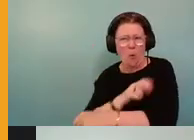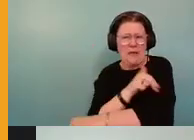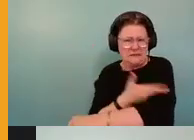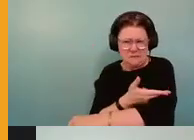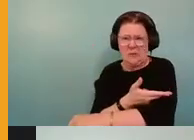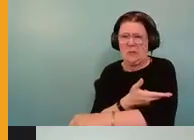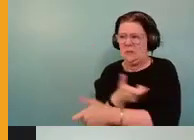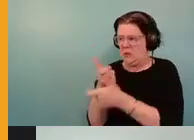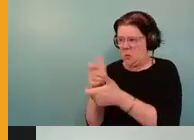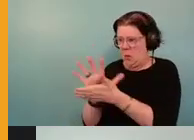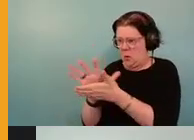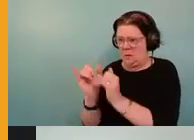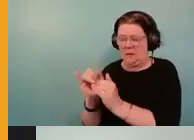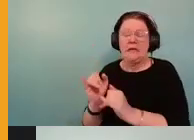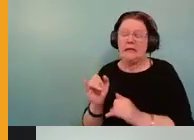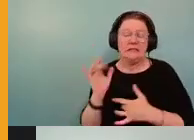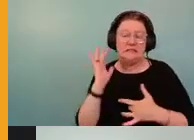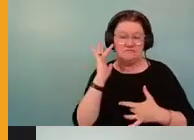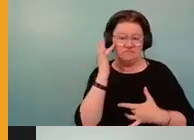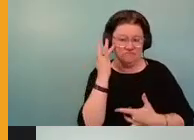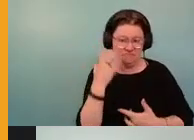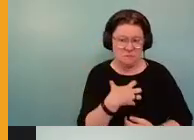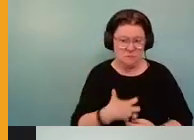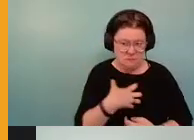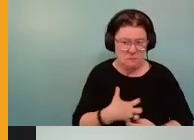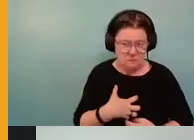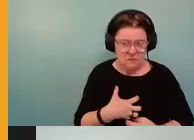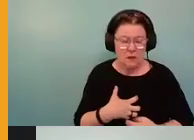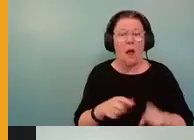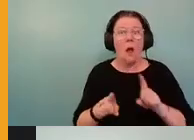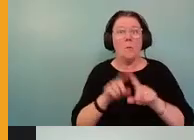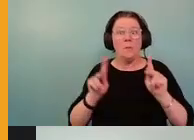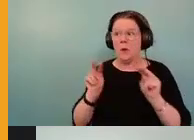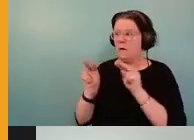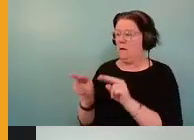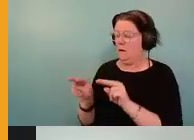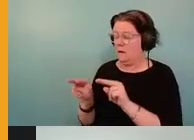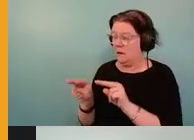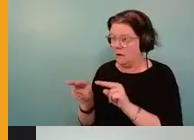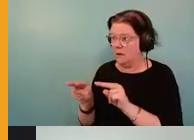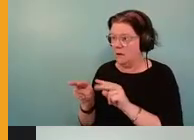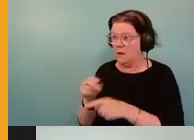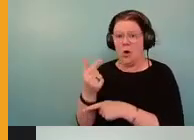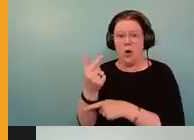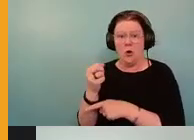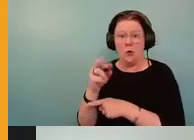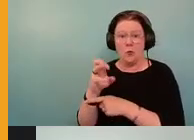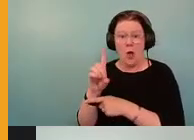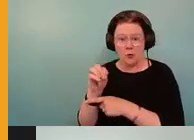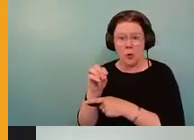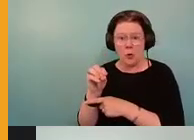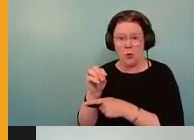disturbing. It is very concerning, but it opened the world's eyes to the fact that people